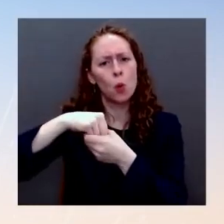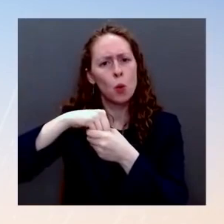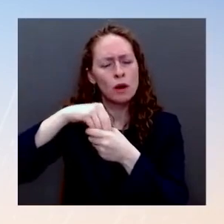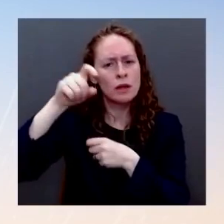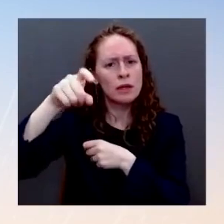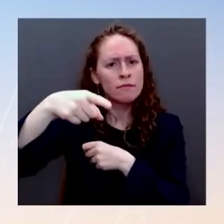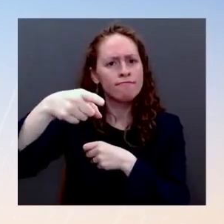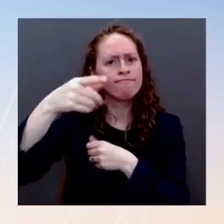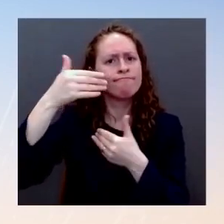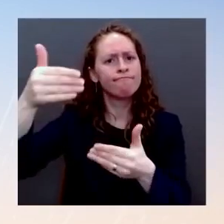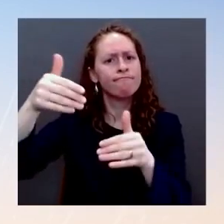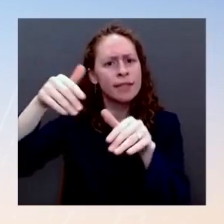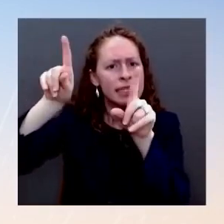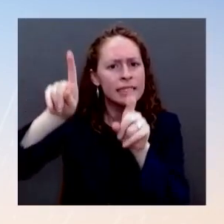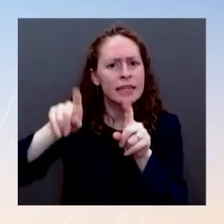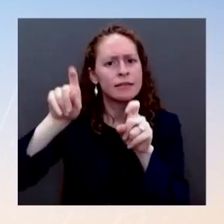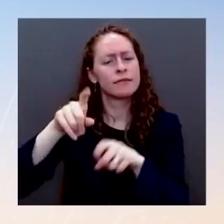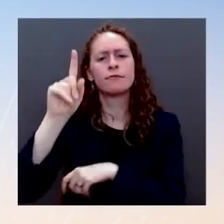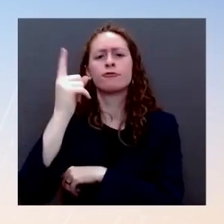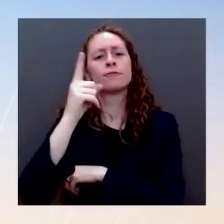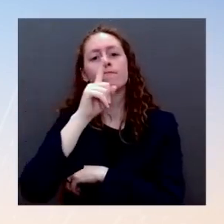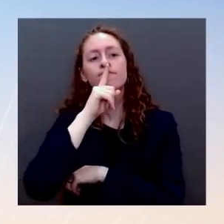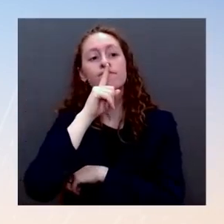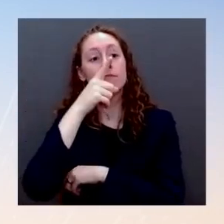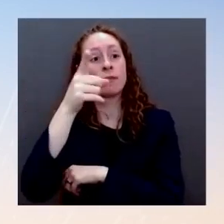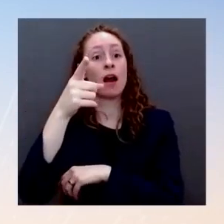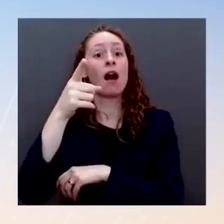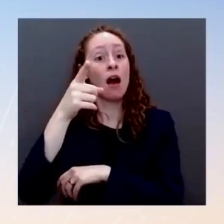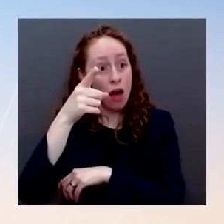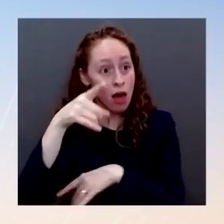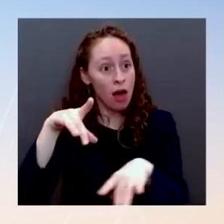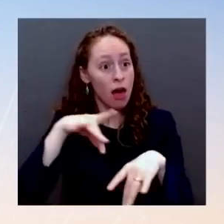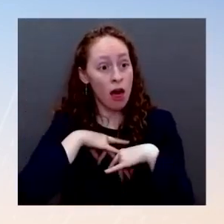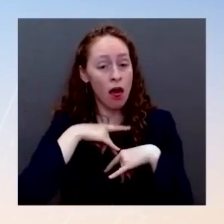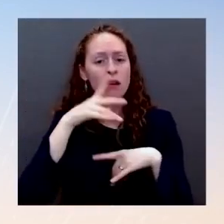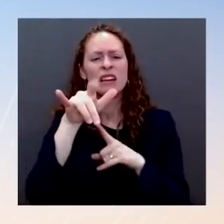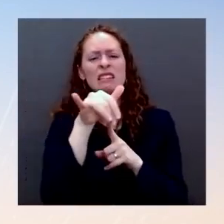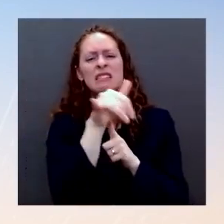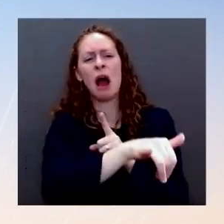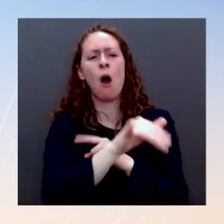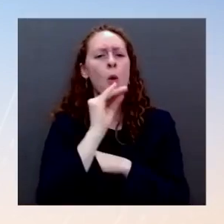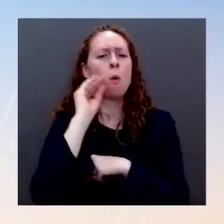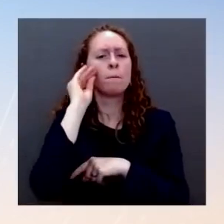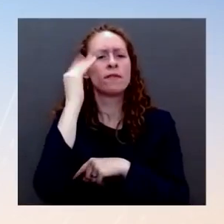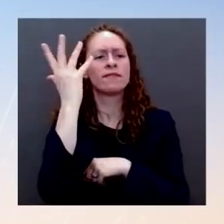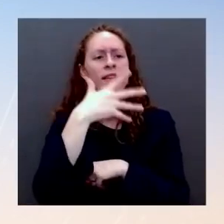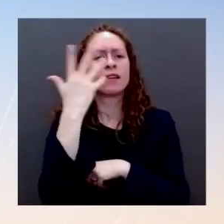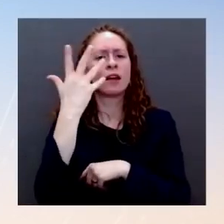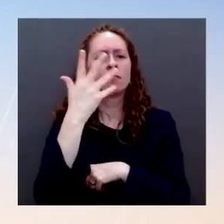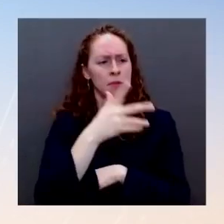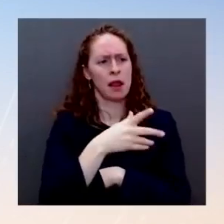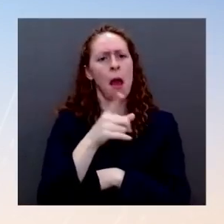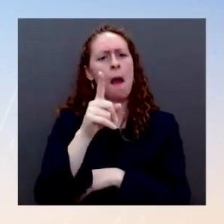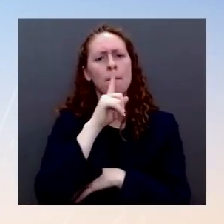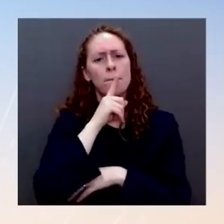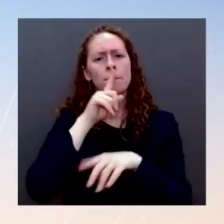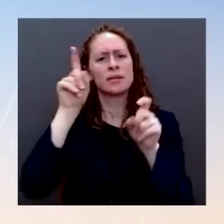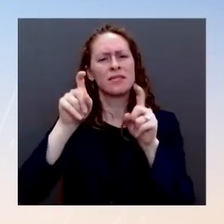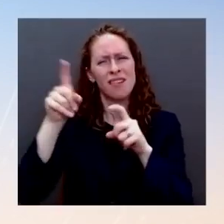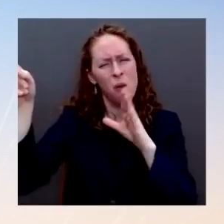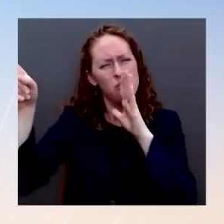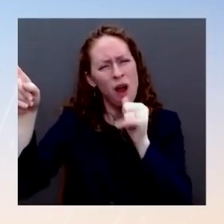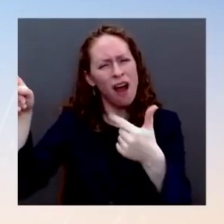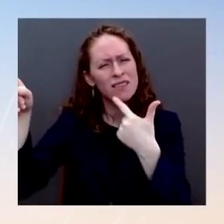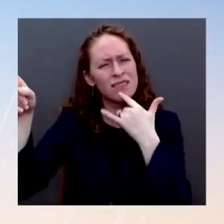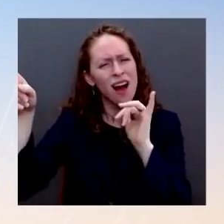tests, there's been some criticism that, the CDC couldn't tell people they should get tested when they emerge from isolation, because then